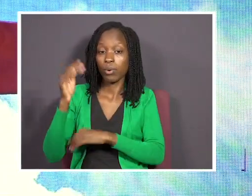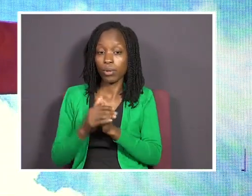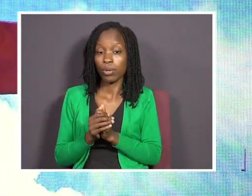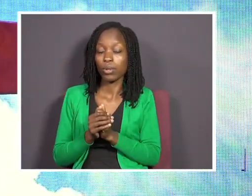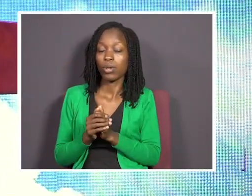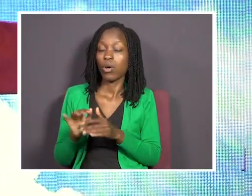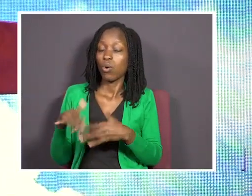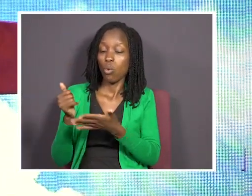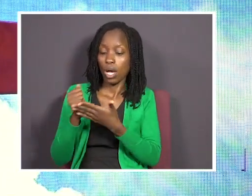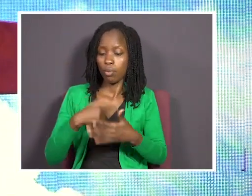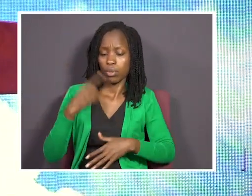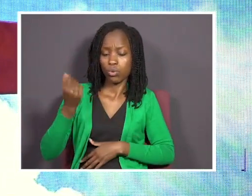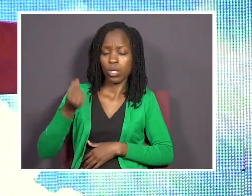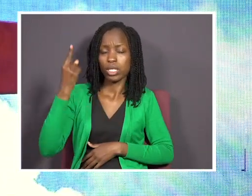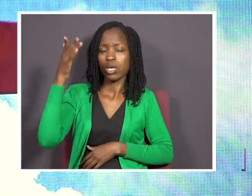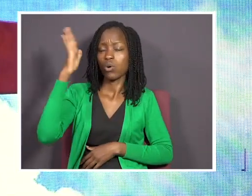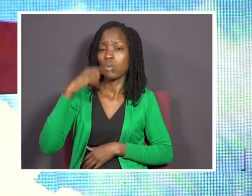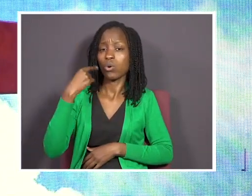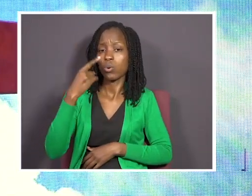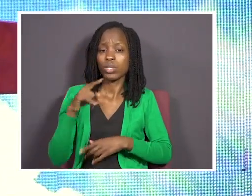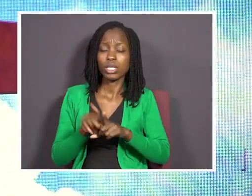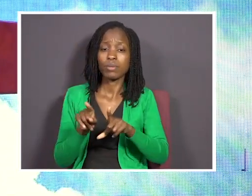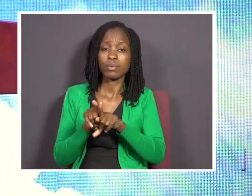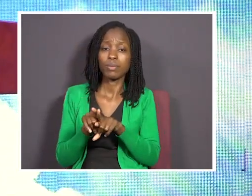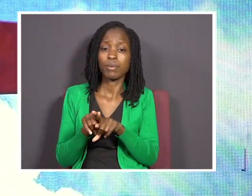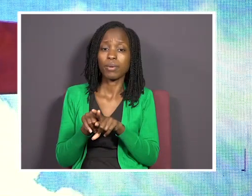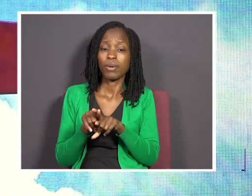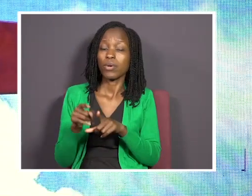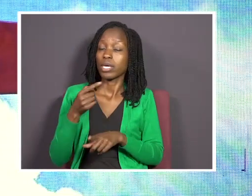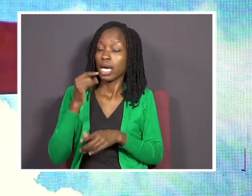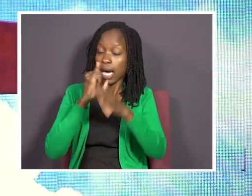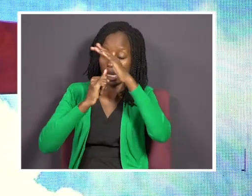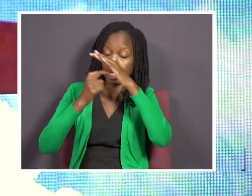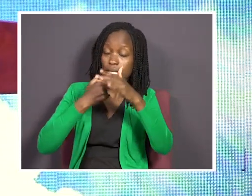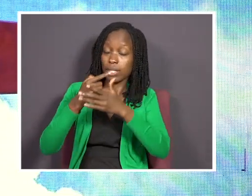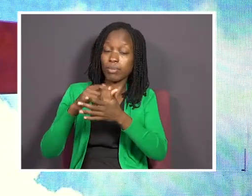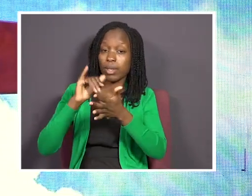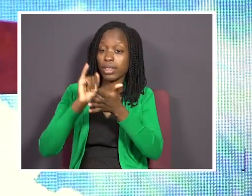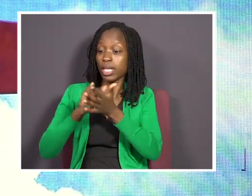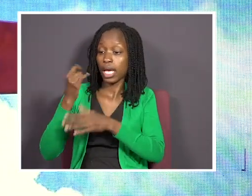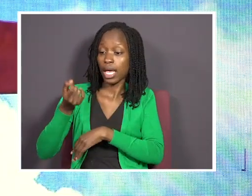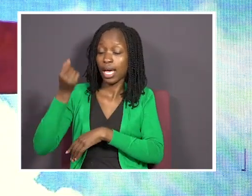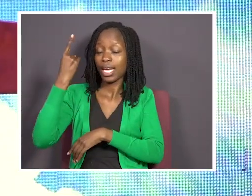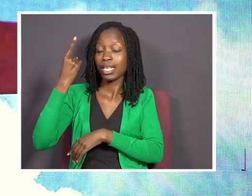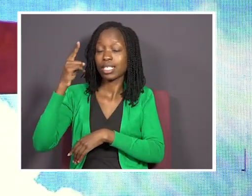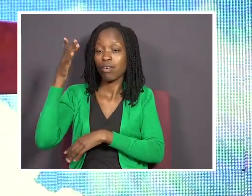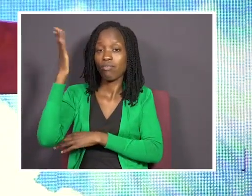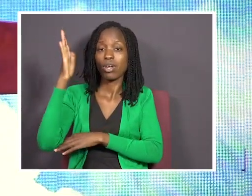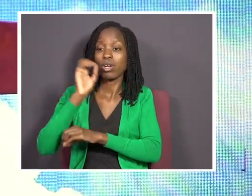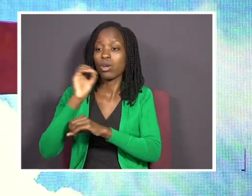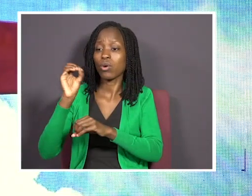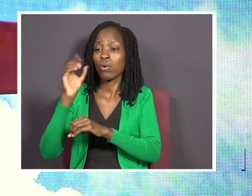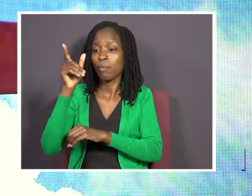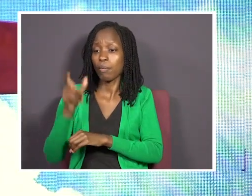this, or he's helping us to understand who God is. And he says that the understanding of God, no